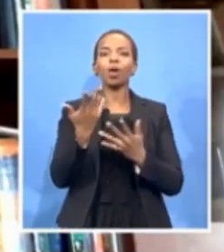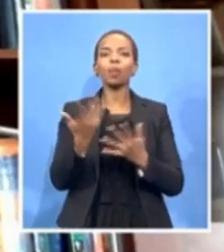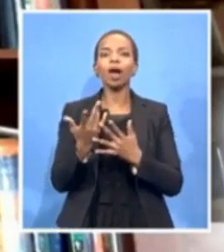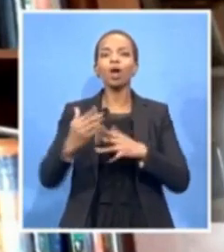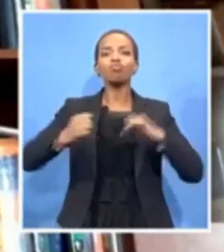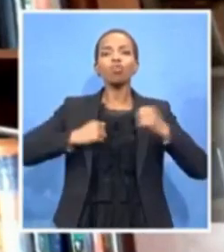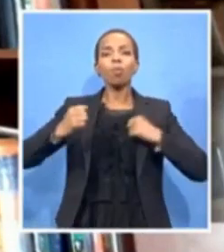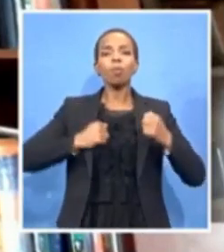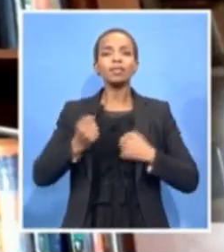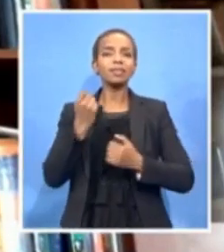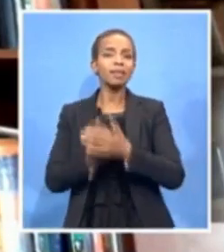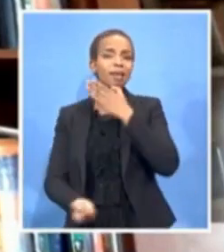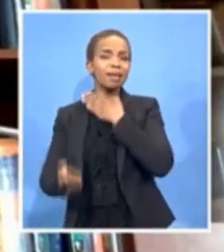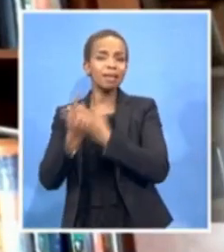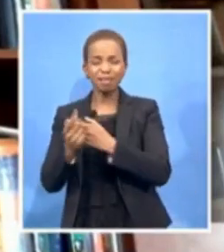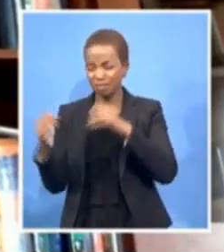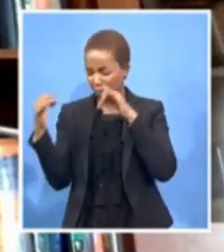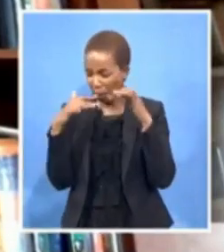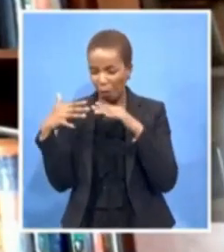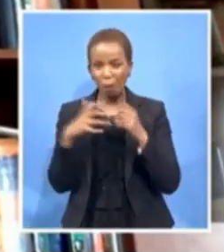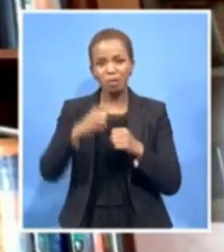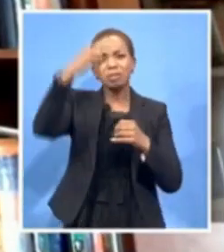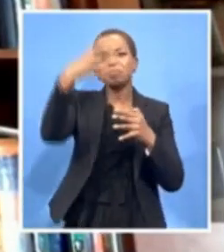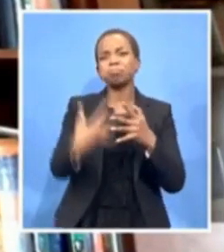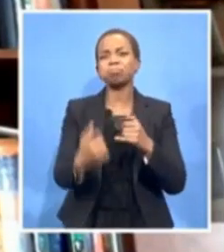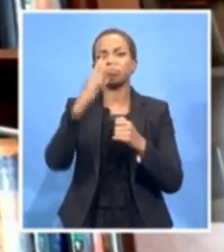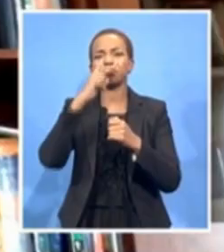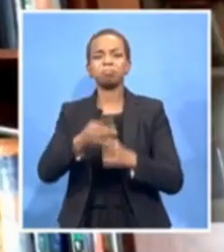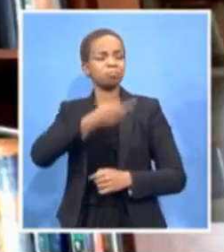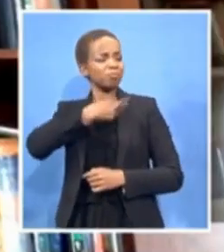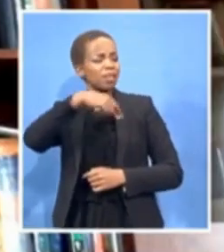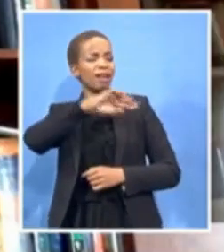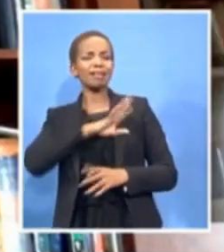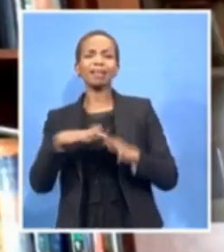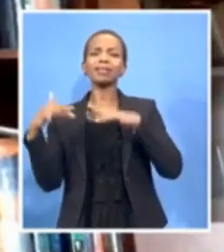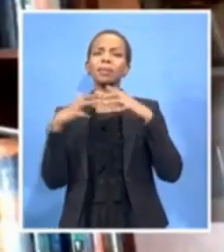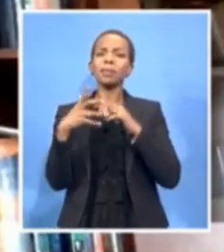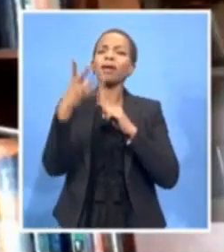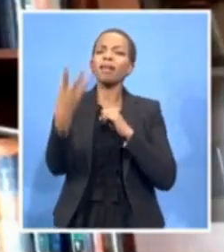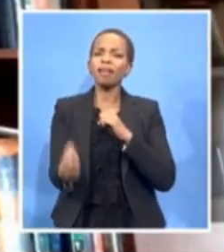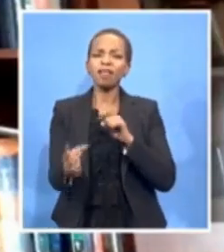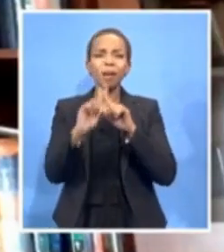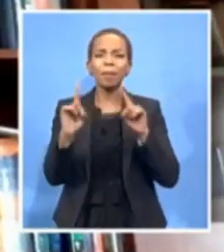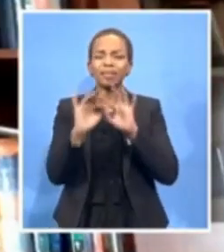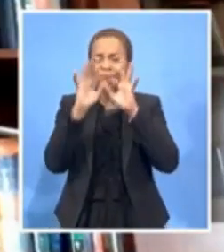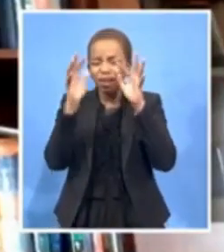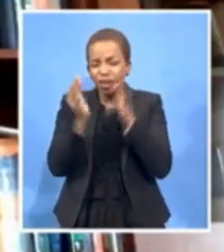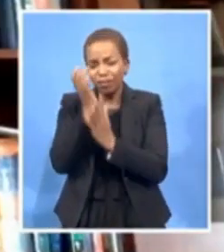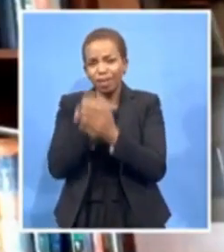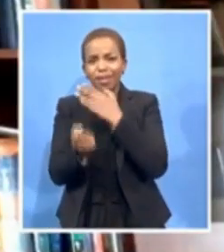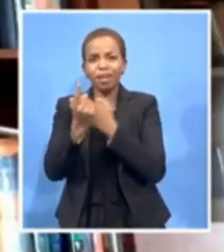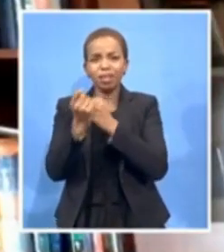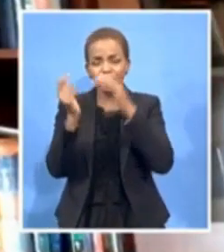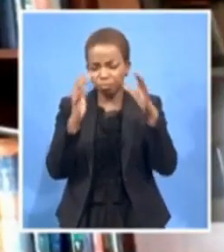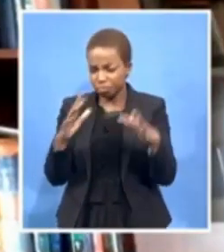has seen religious wars. But amidst all these, there is a single spirit that remains alive and